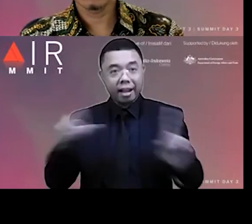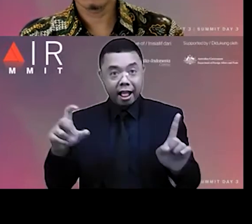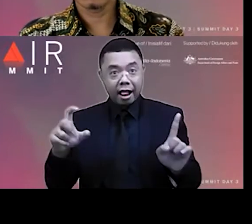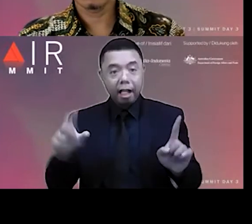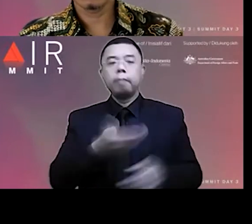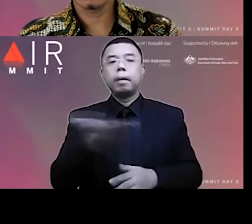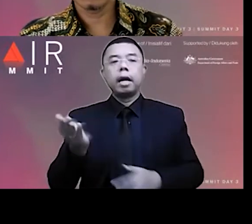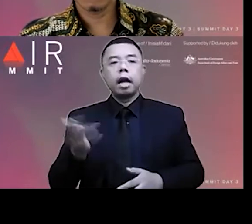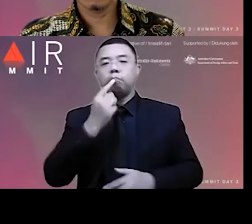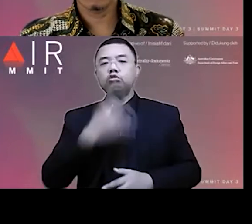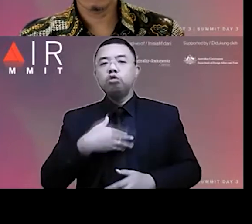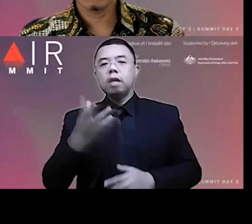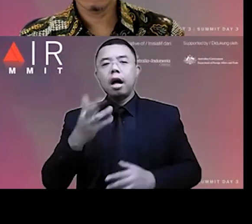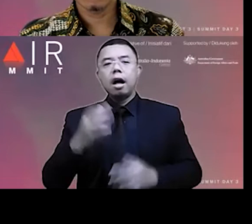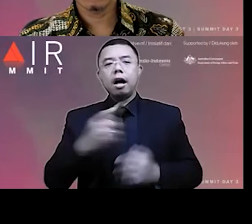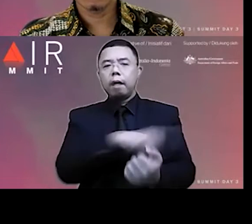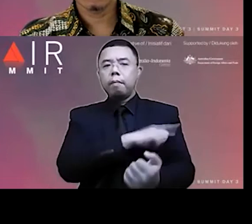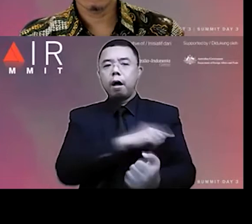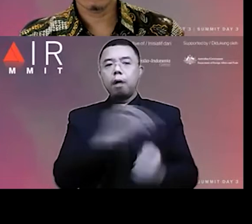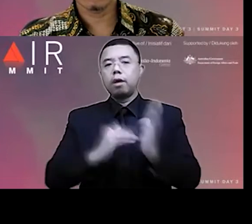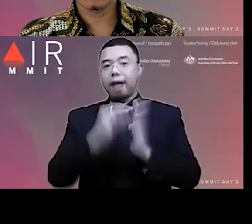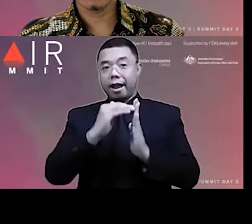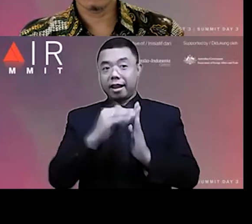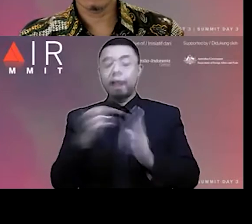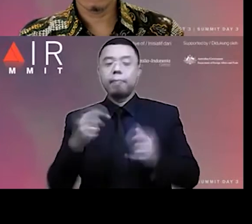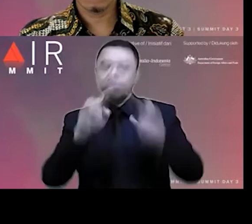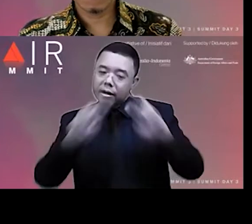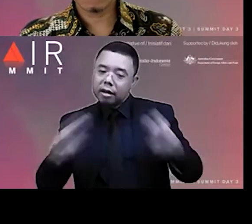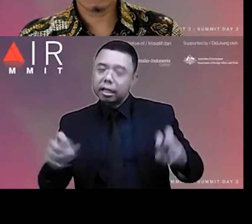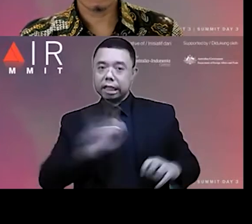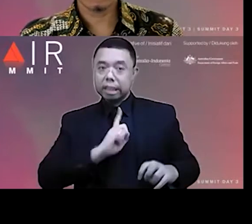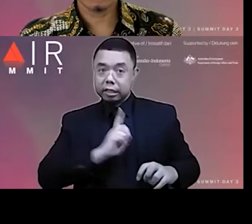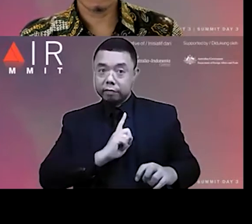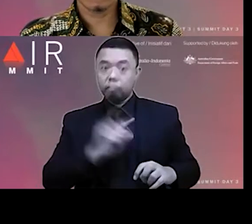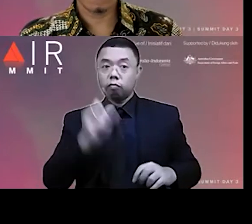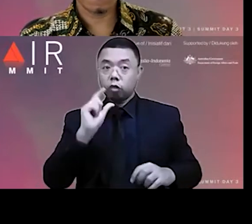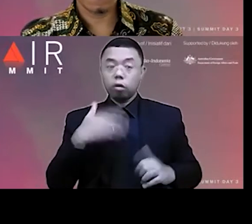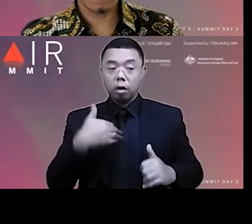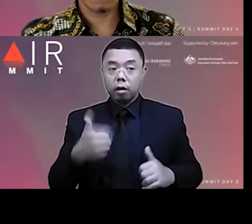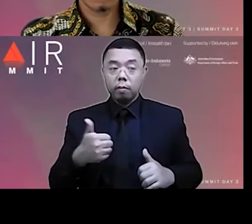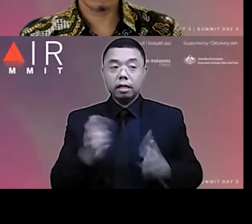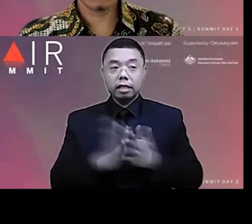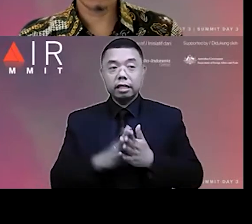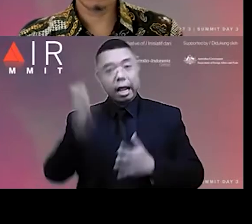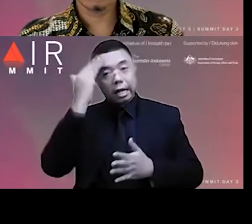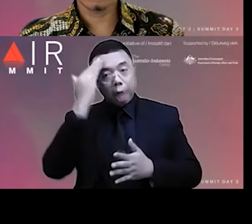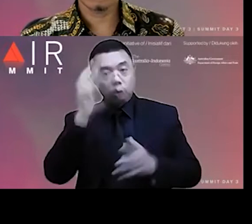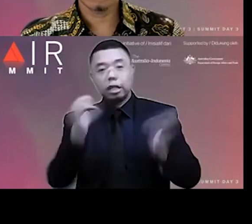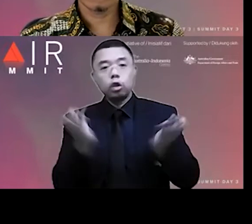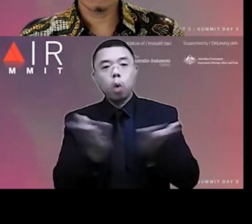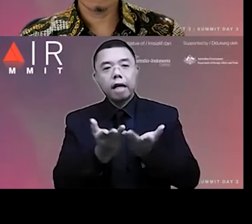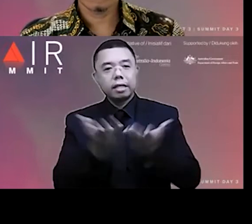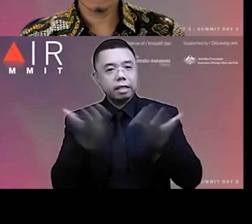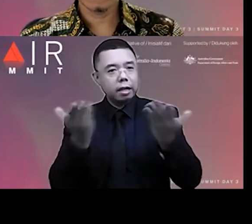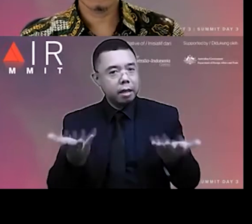by themselves in trying to mitigate at least the situation that, that are surrounding in their area. That's prong one. And